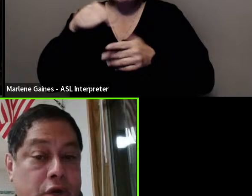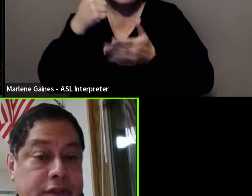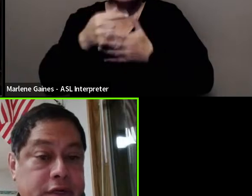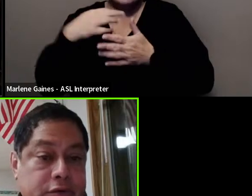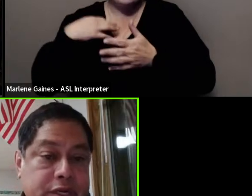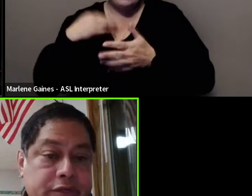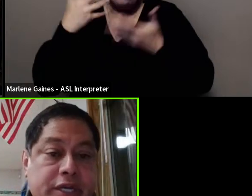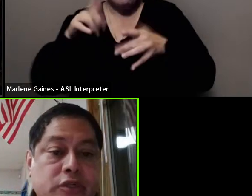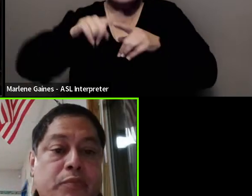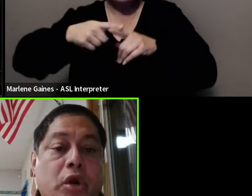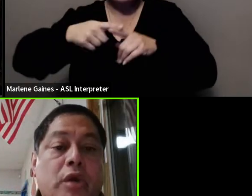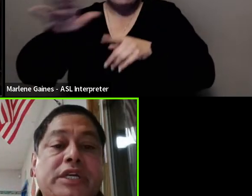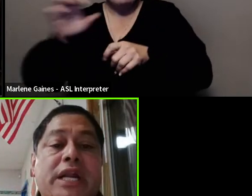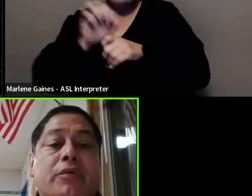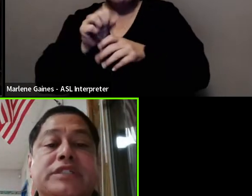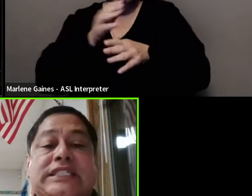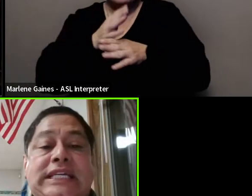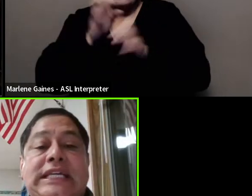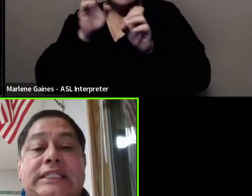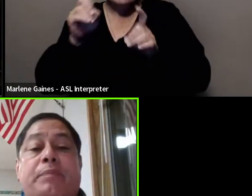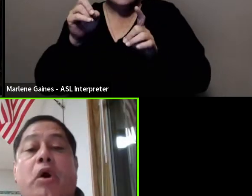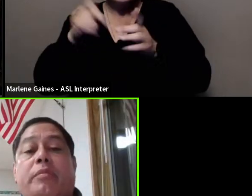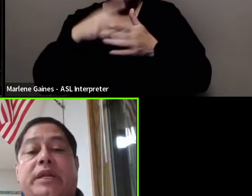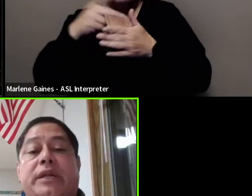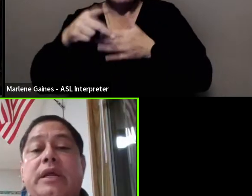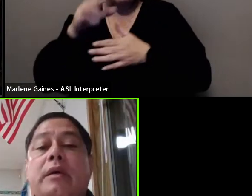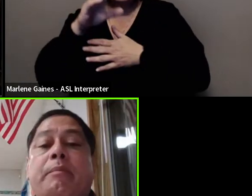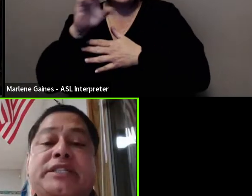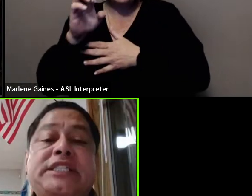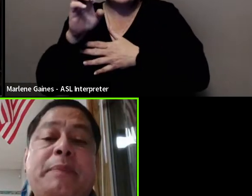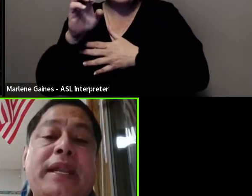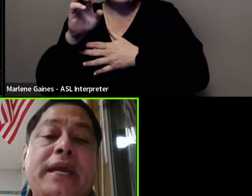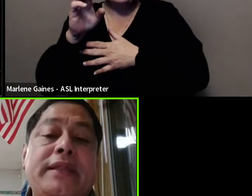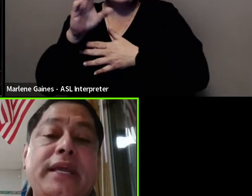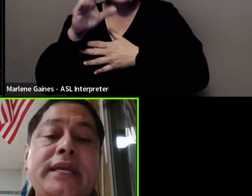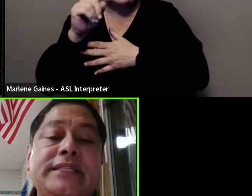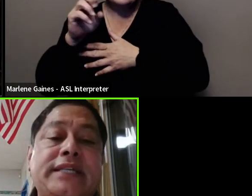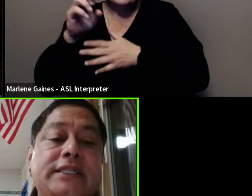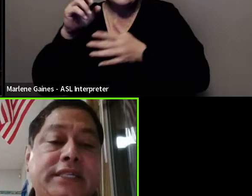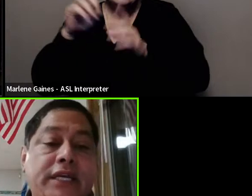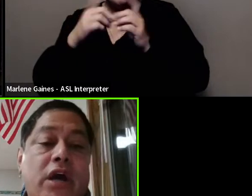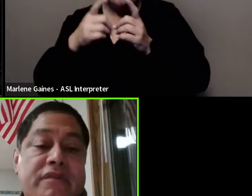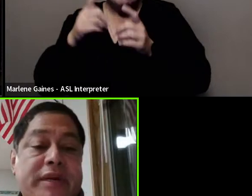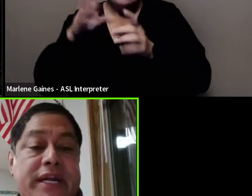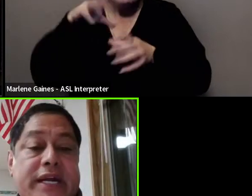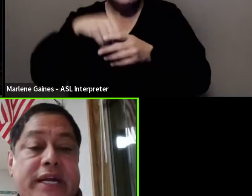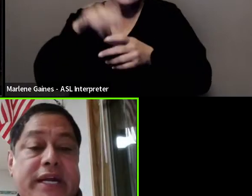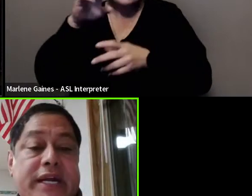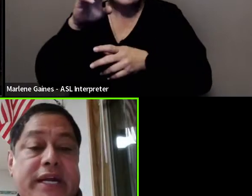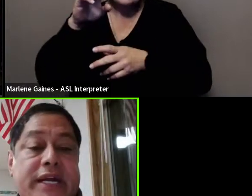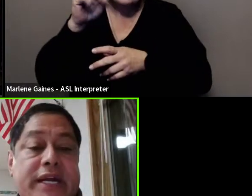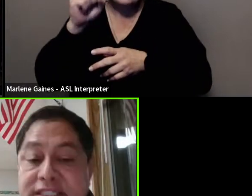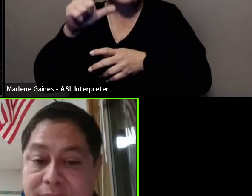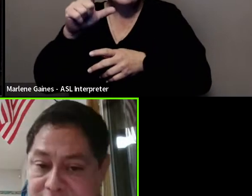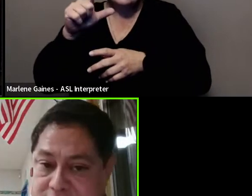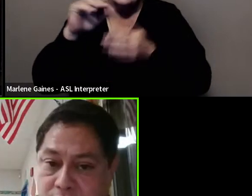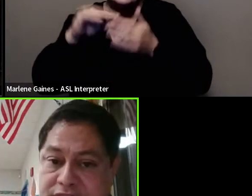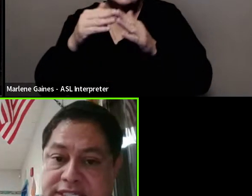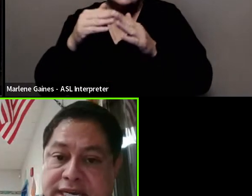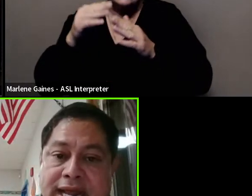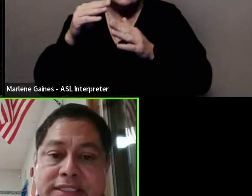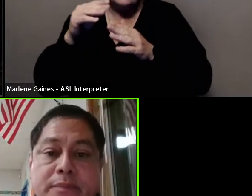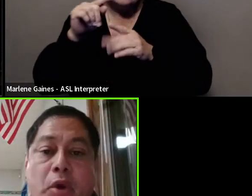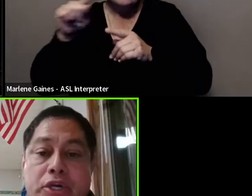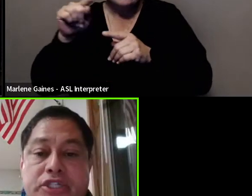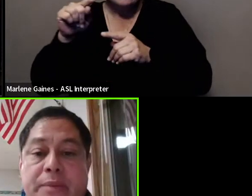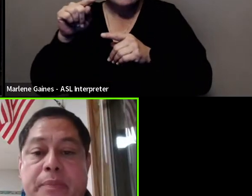already started their career education programs in our CE department, participating in the ESL City Government this semester, which